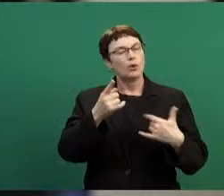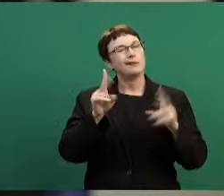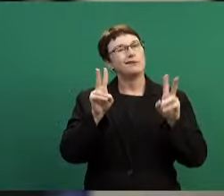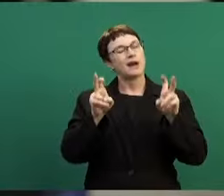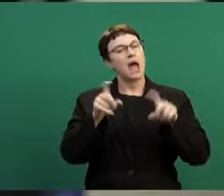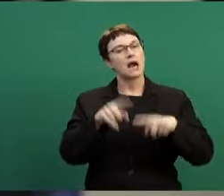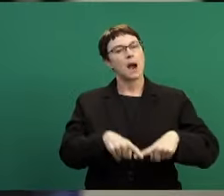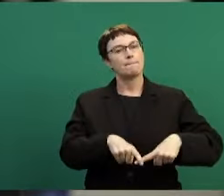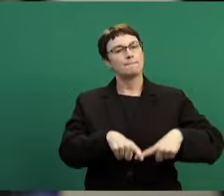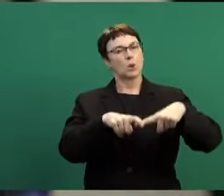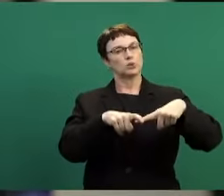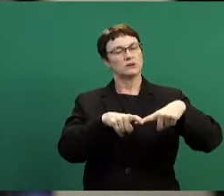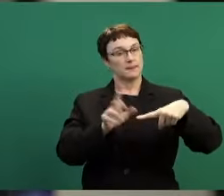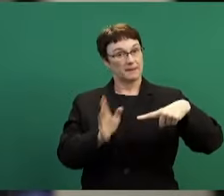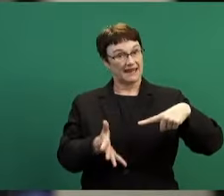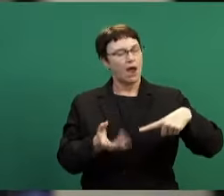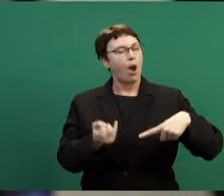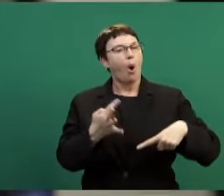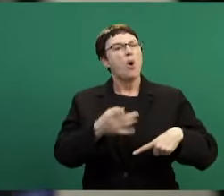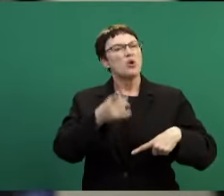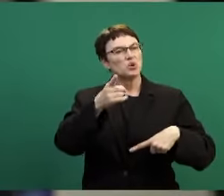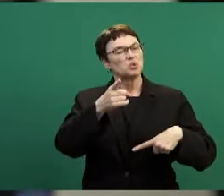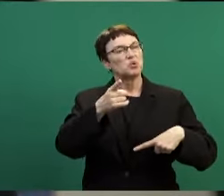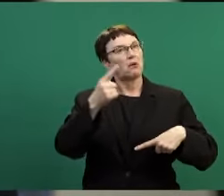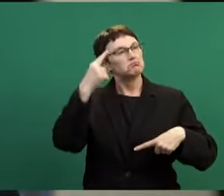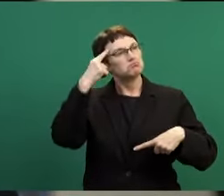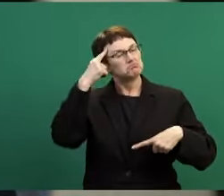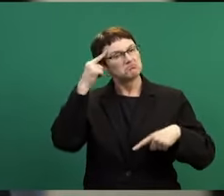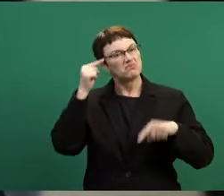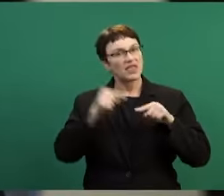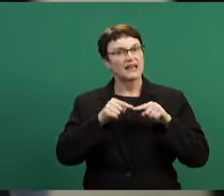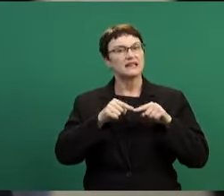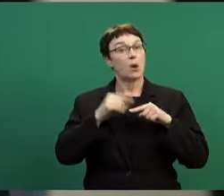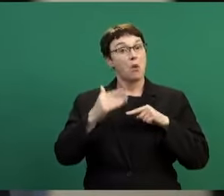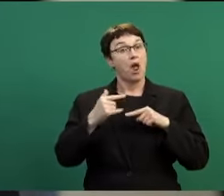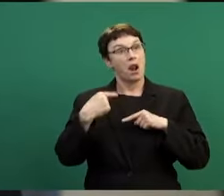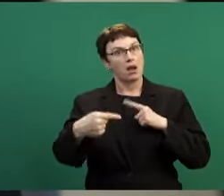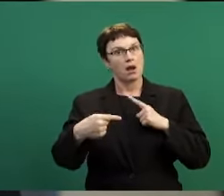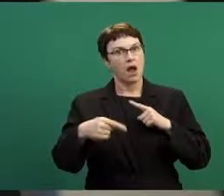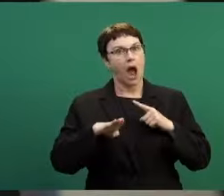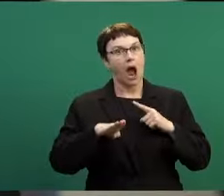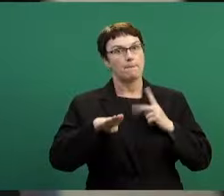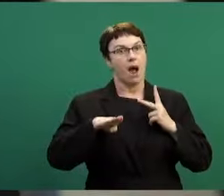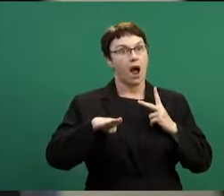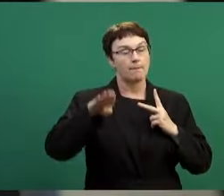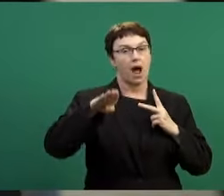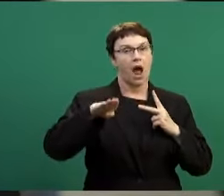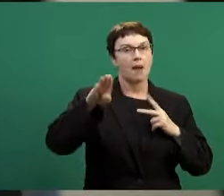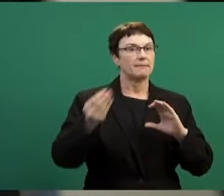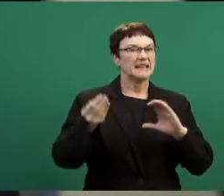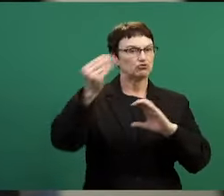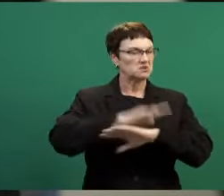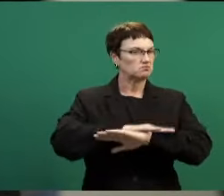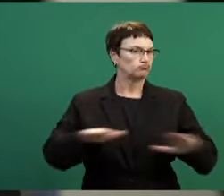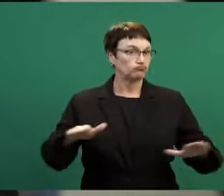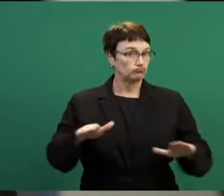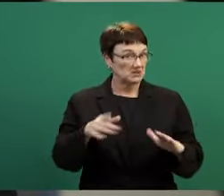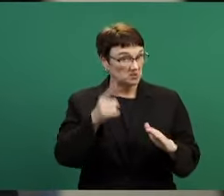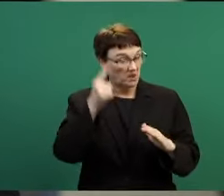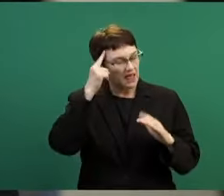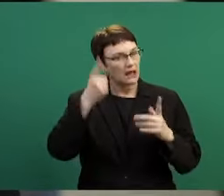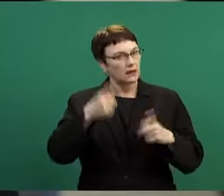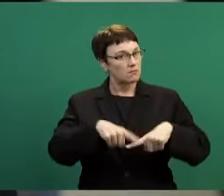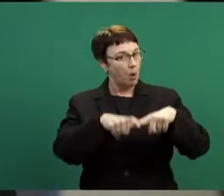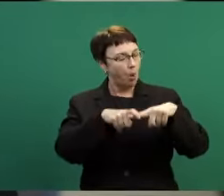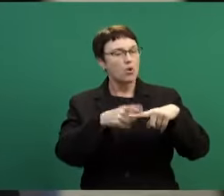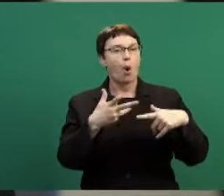we consider this to be the end of the hiking cycle? And then secondly, the rate path forecast looks like there could